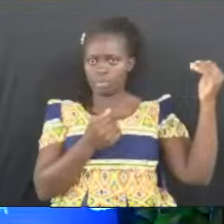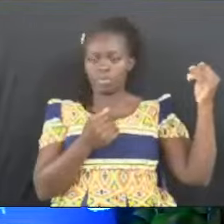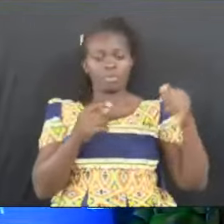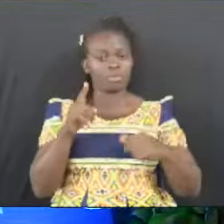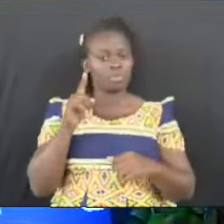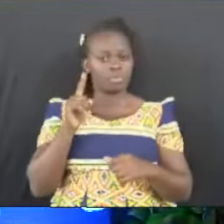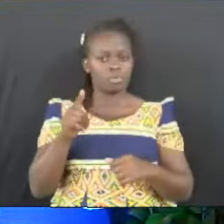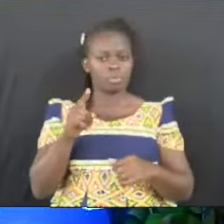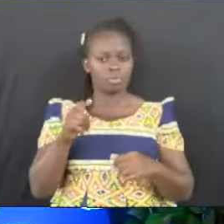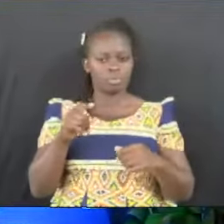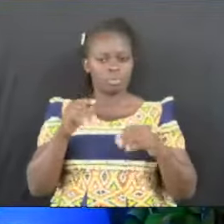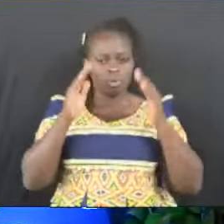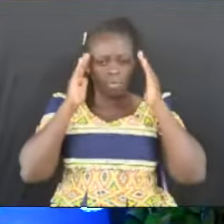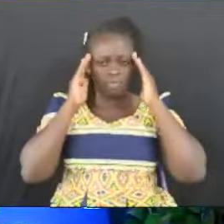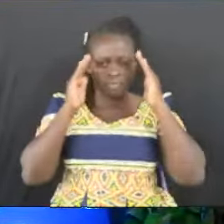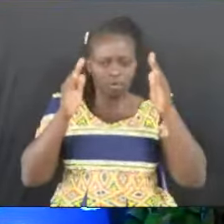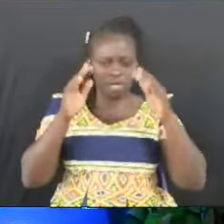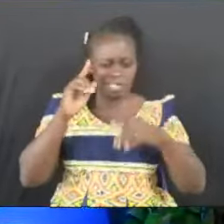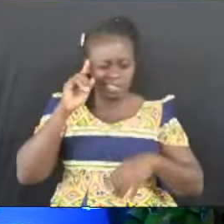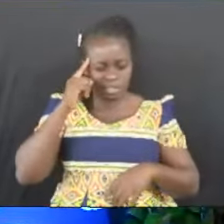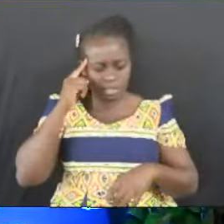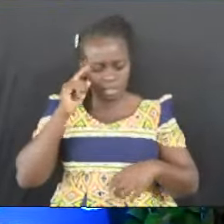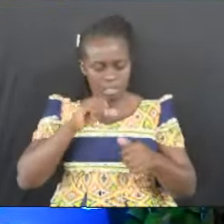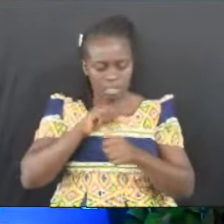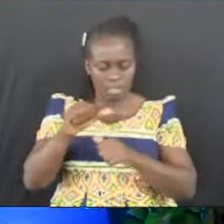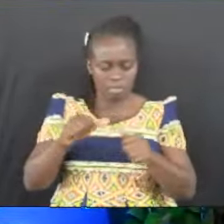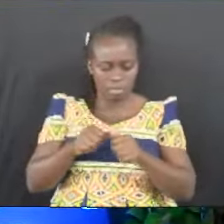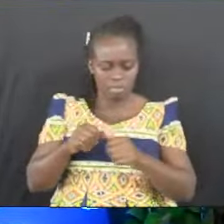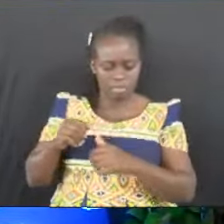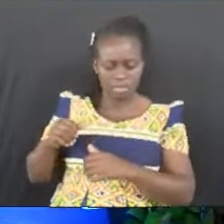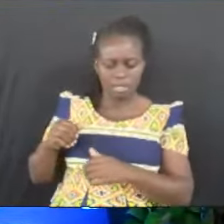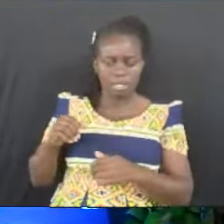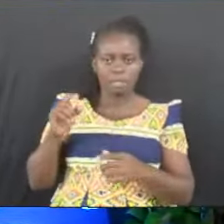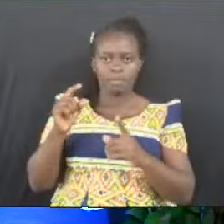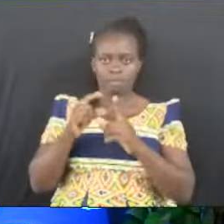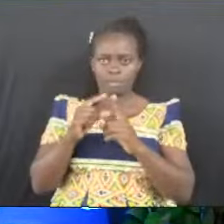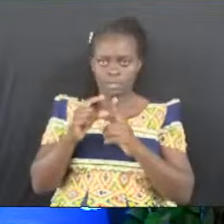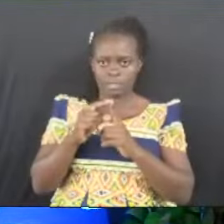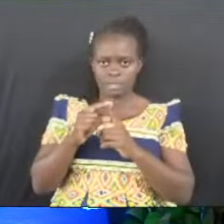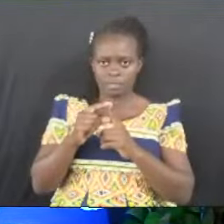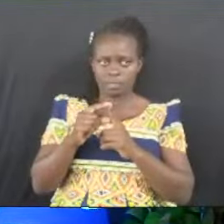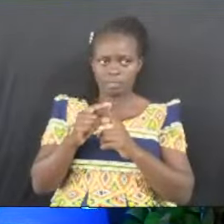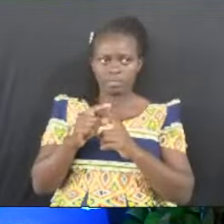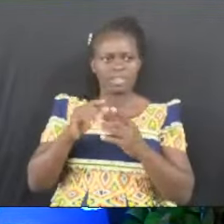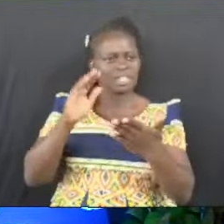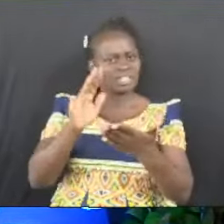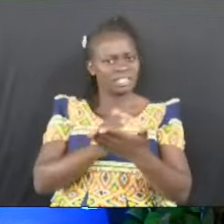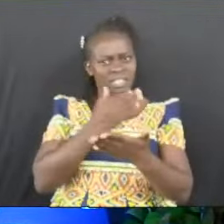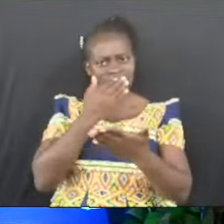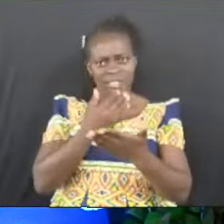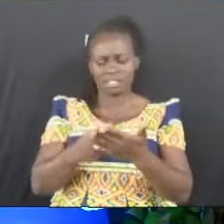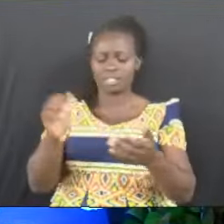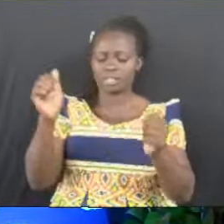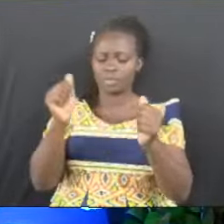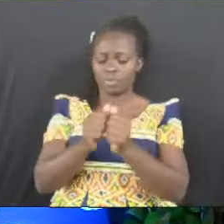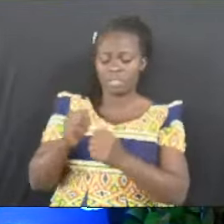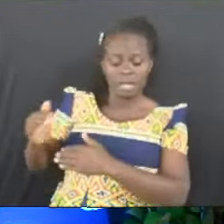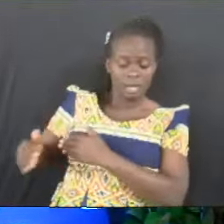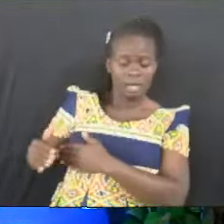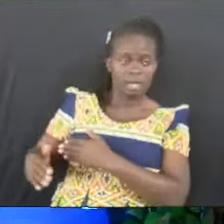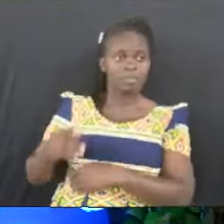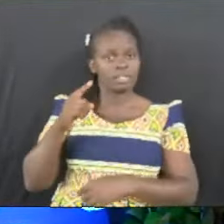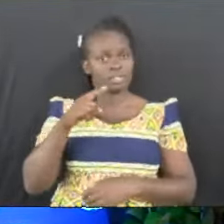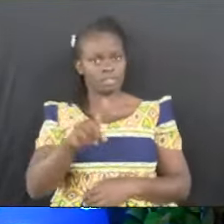appropriate this message and to your neighbors, to all people. Let them not think that we Adventists do